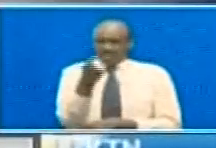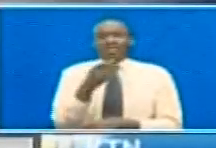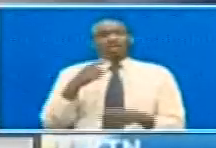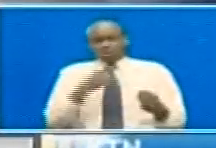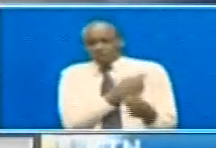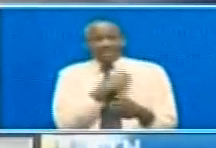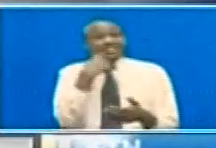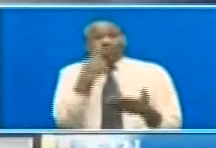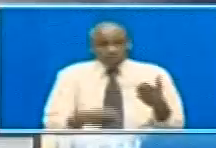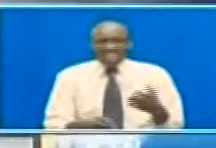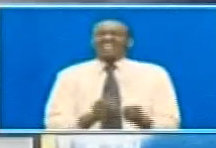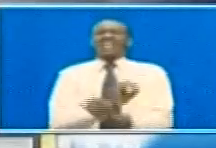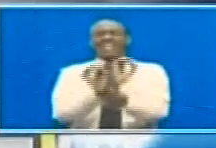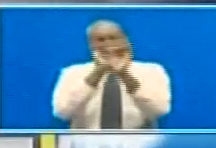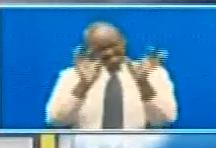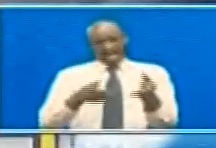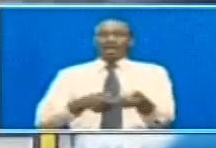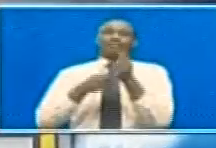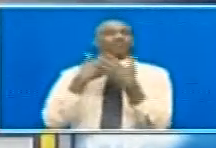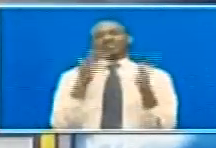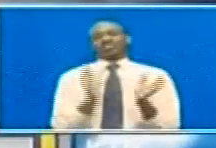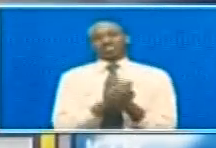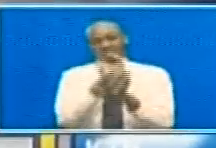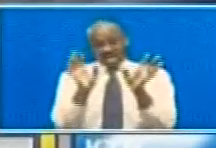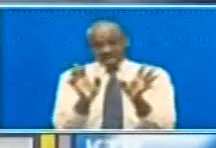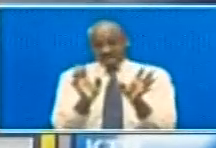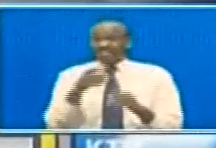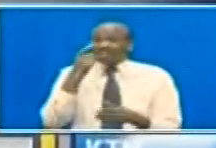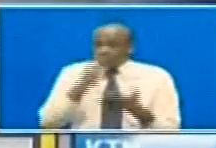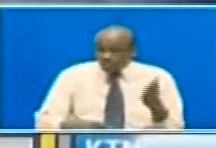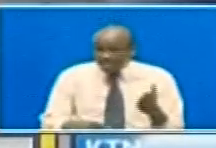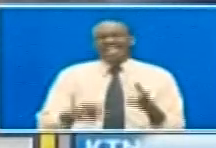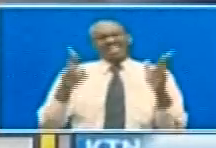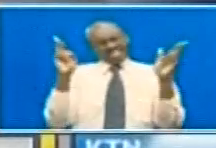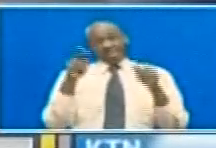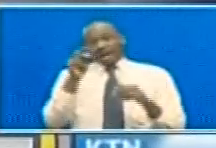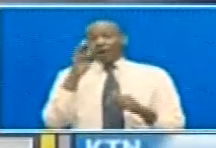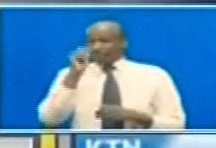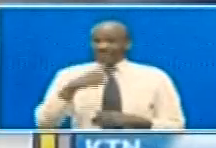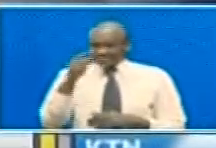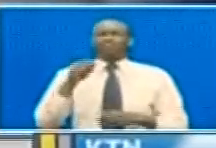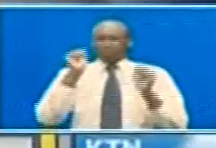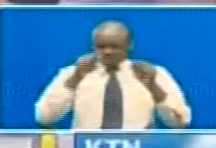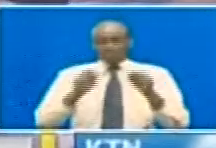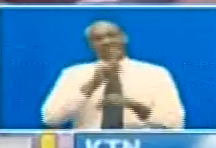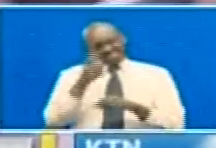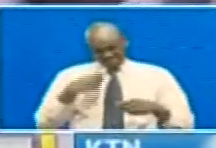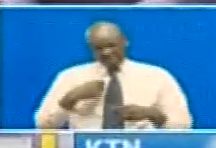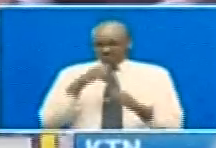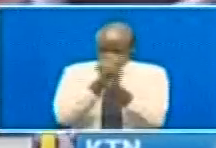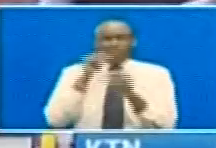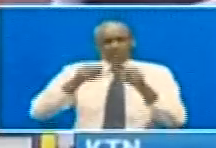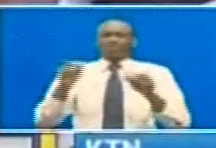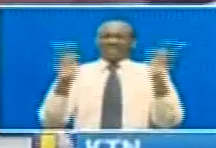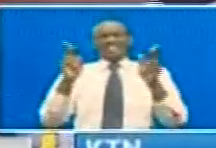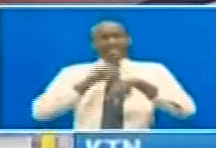doctor's report indicating that she was assaulted. Mwiti says he is ready to undergo any medical tests. Yes,